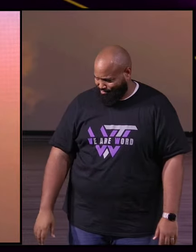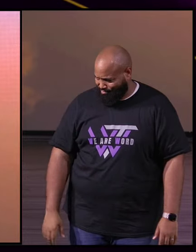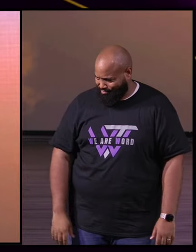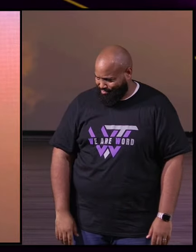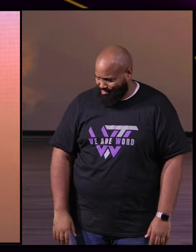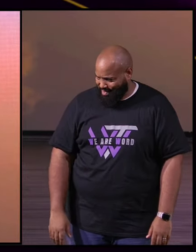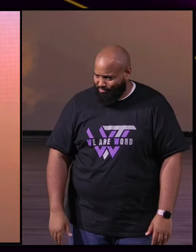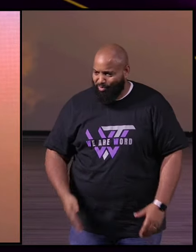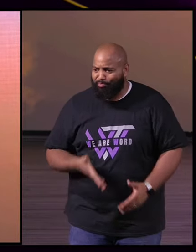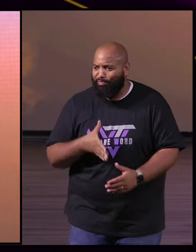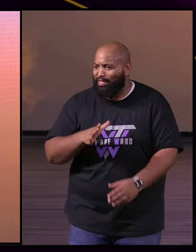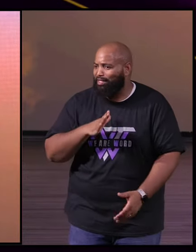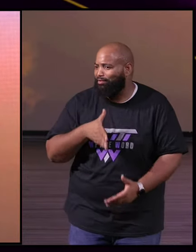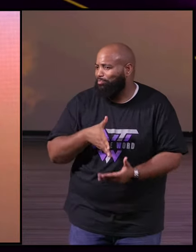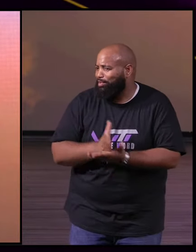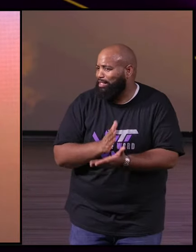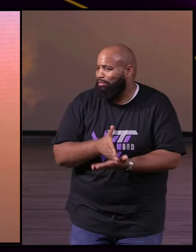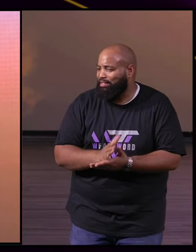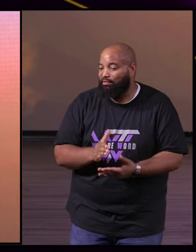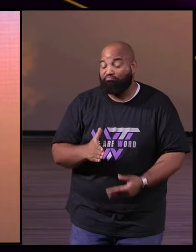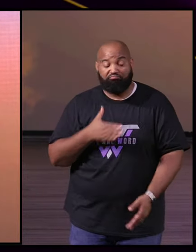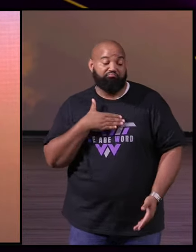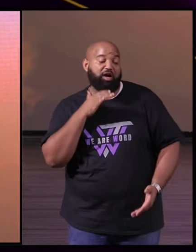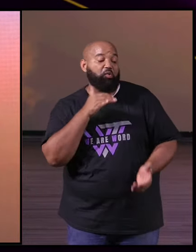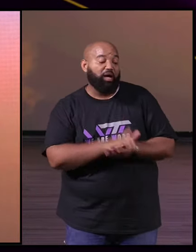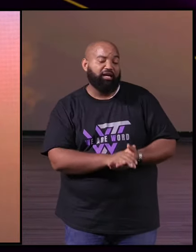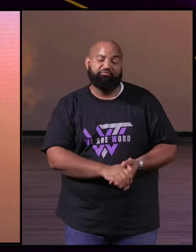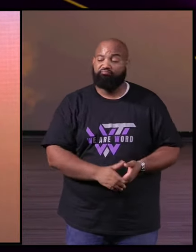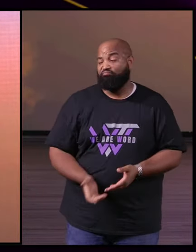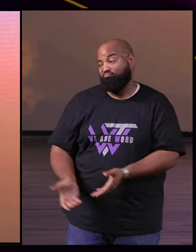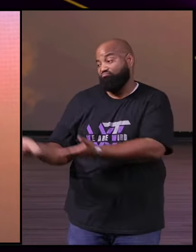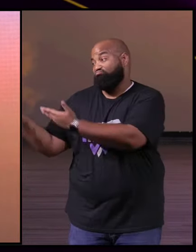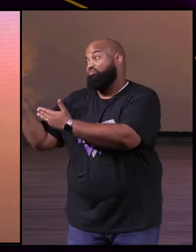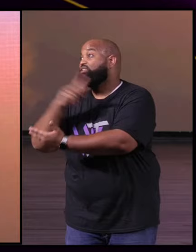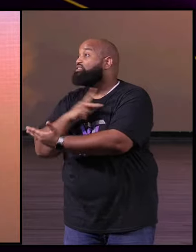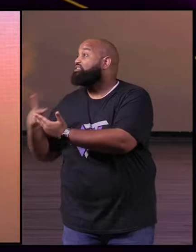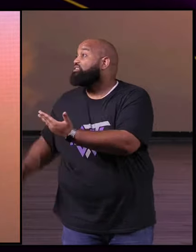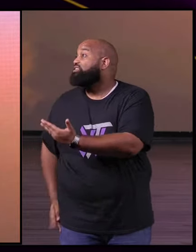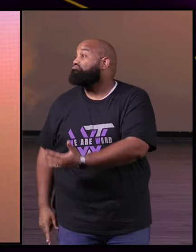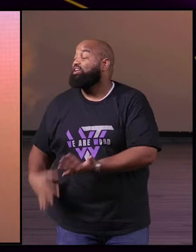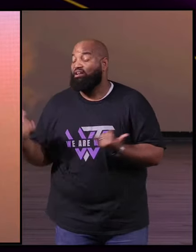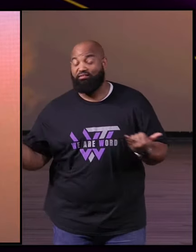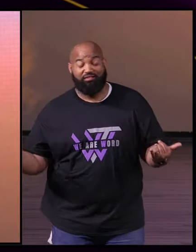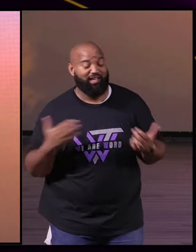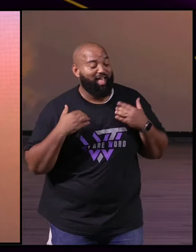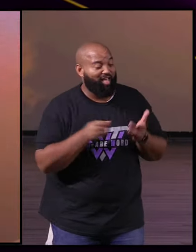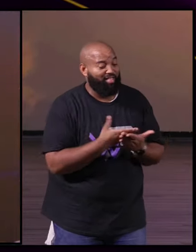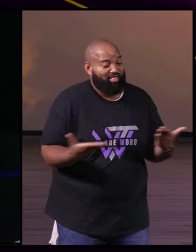will compromise his wife just so he could have stuff?